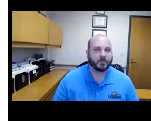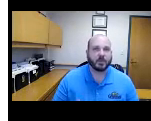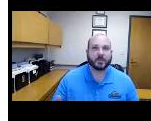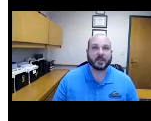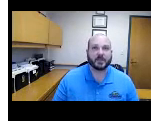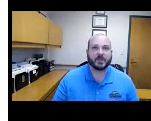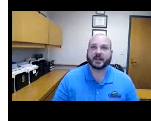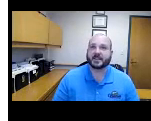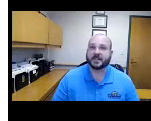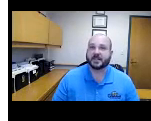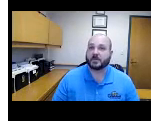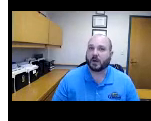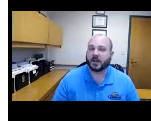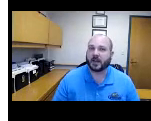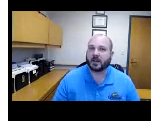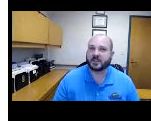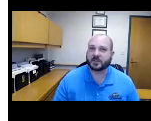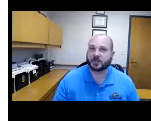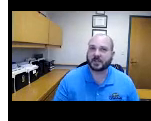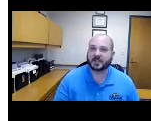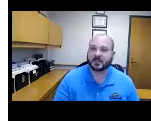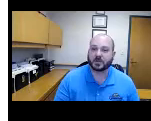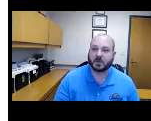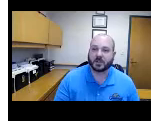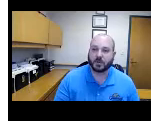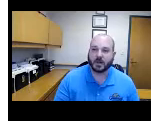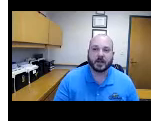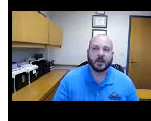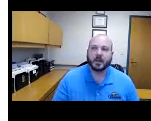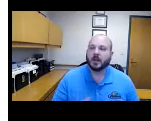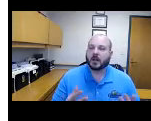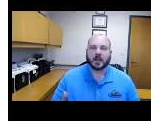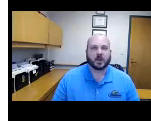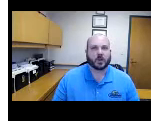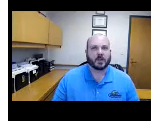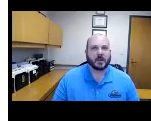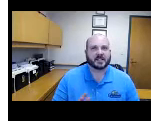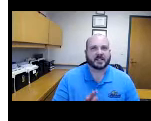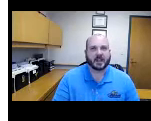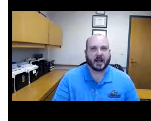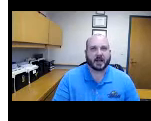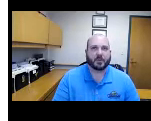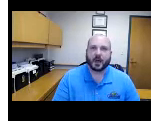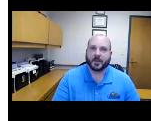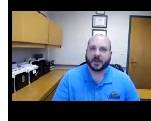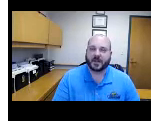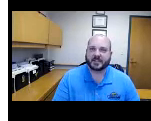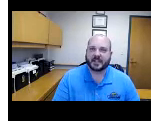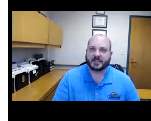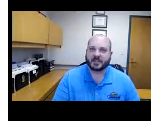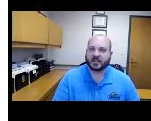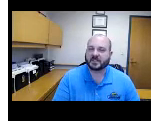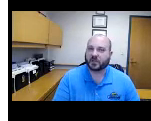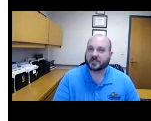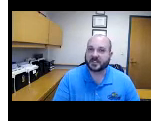well. We've been giving vaccines in Milwaukee County since early December 2020. In the early months, a lot of primary